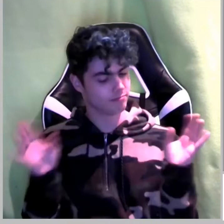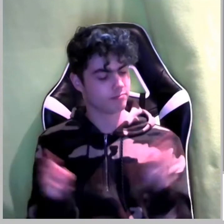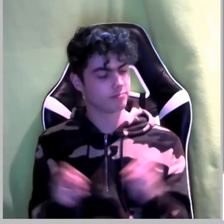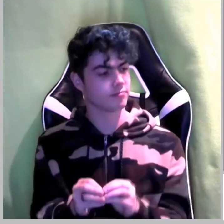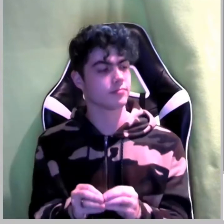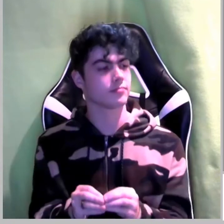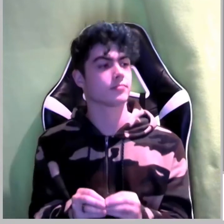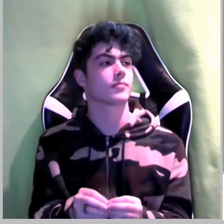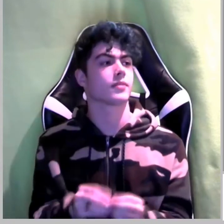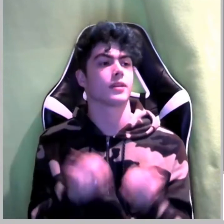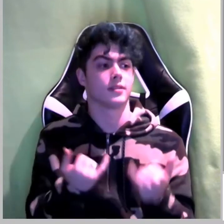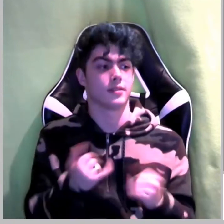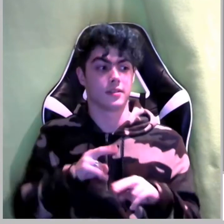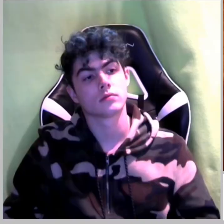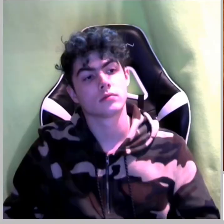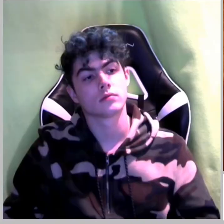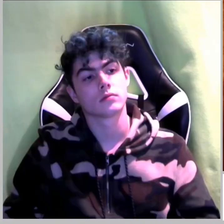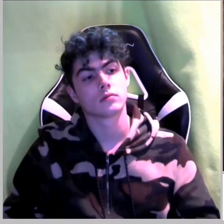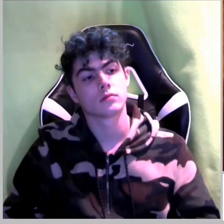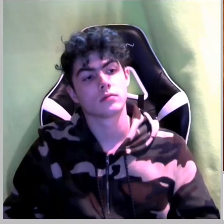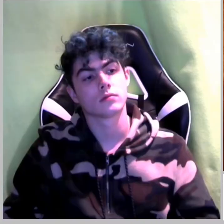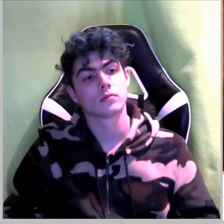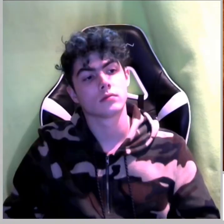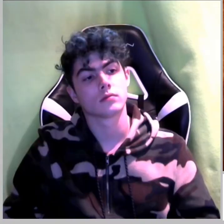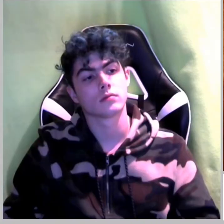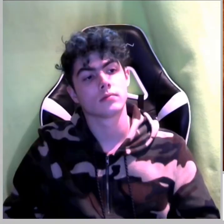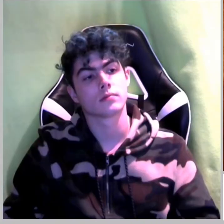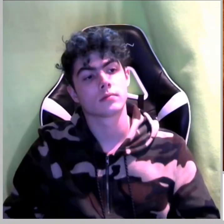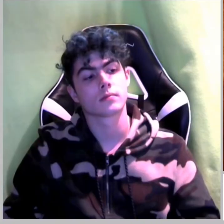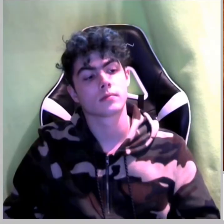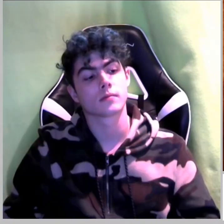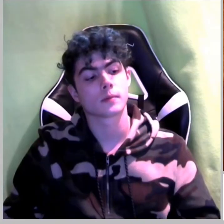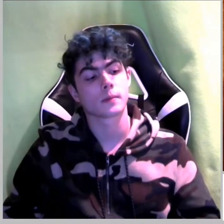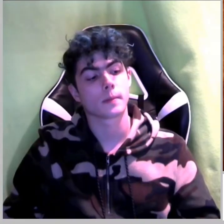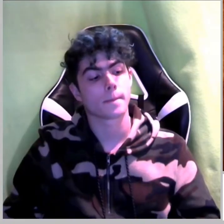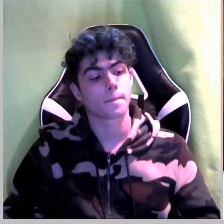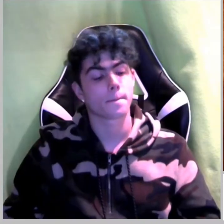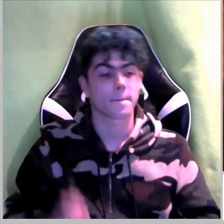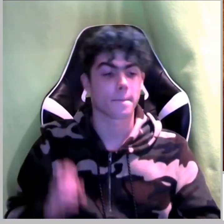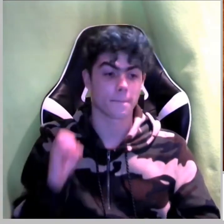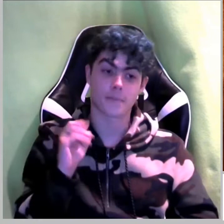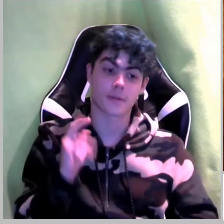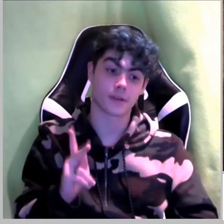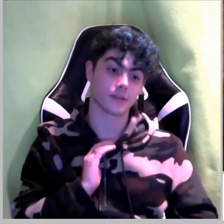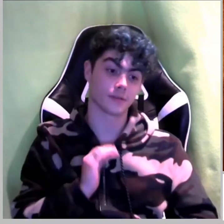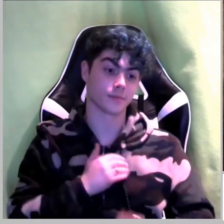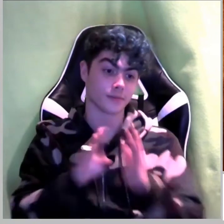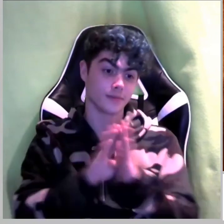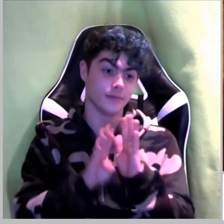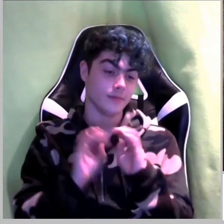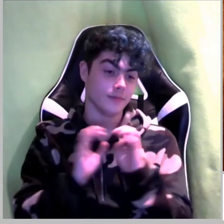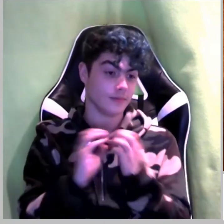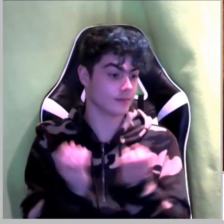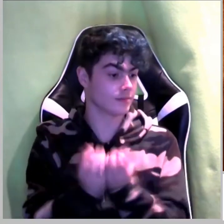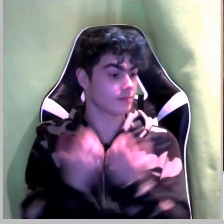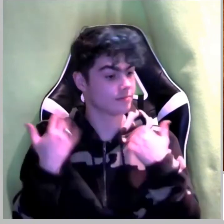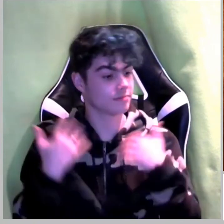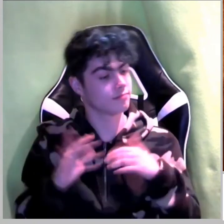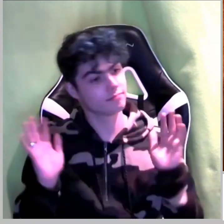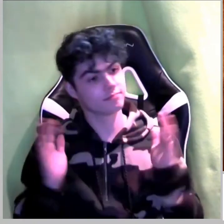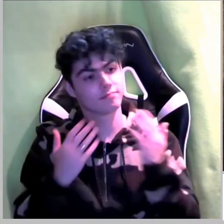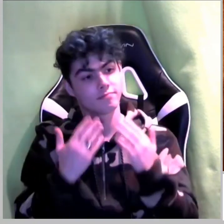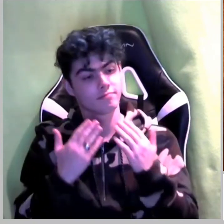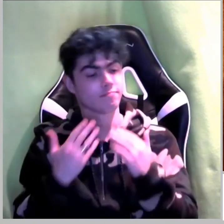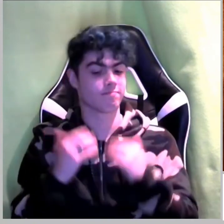get into our discussion rooms. Okay, this brings our Bible class for this evening to a close. Thank you, everyone